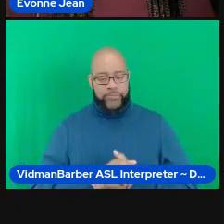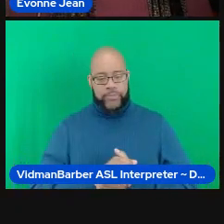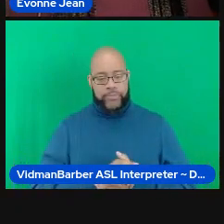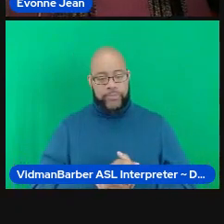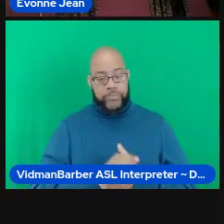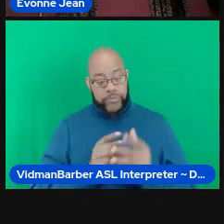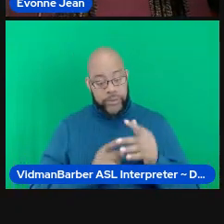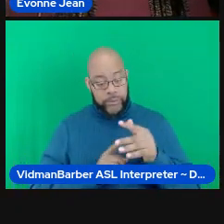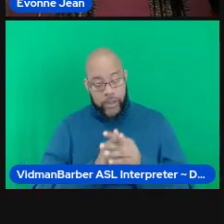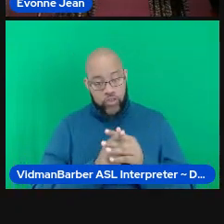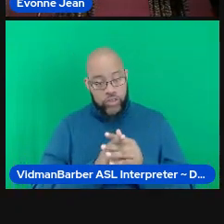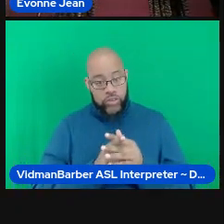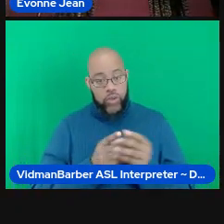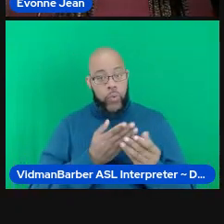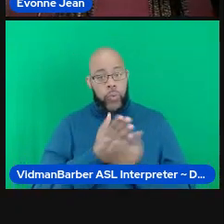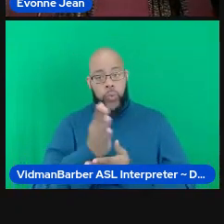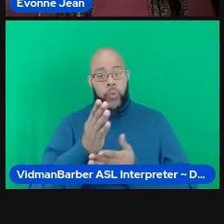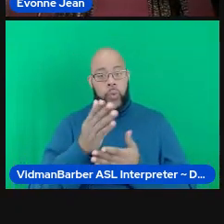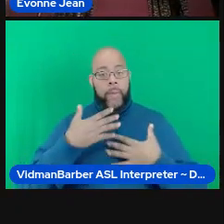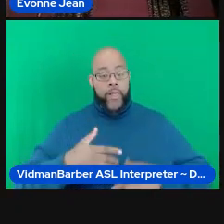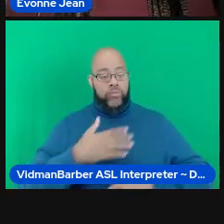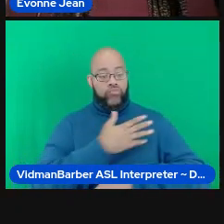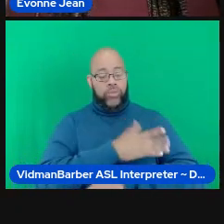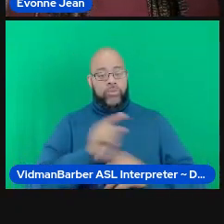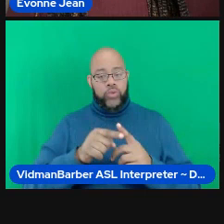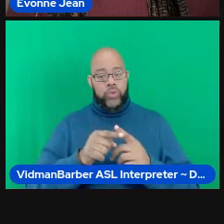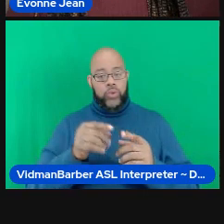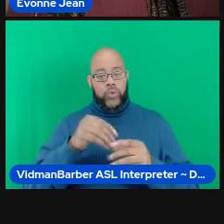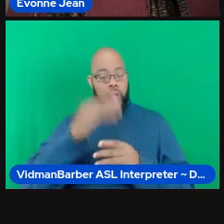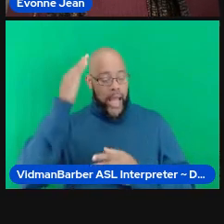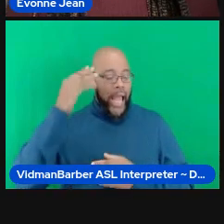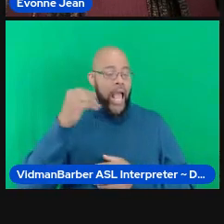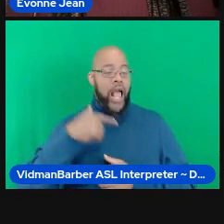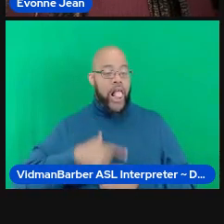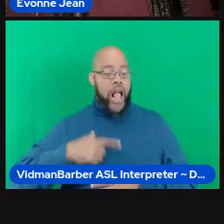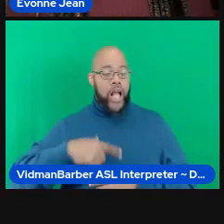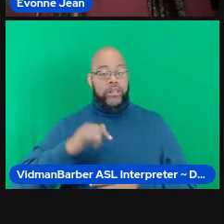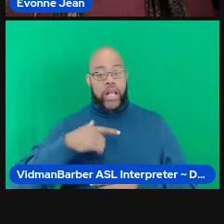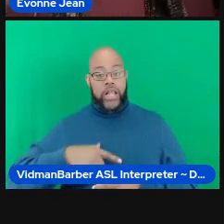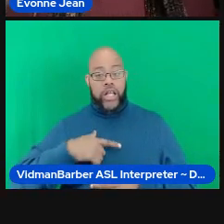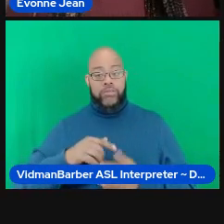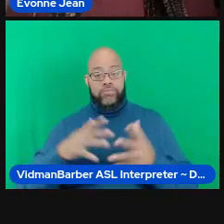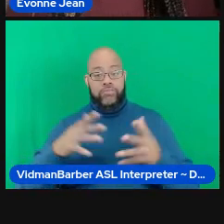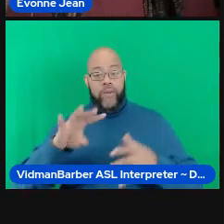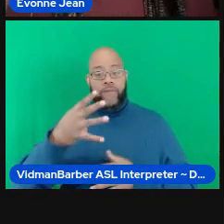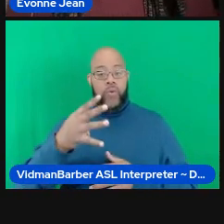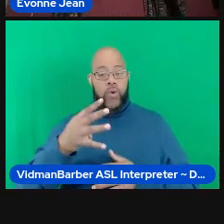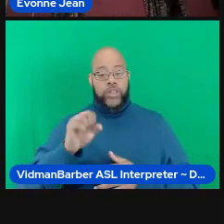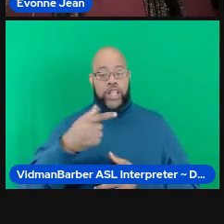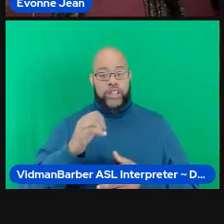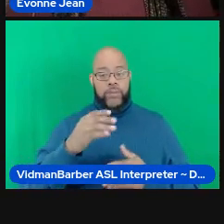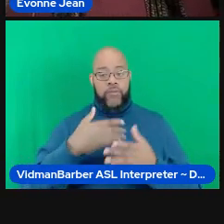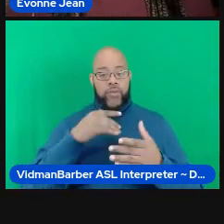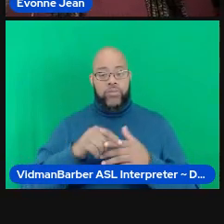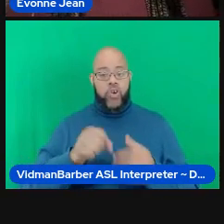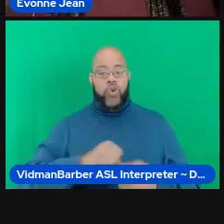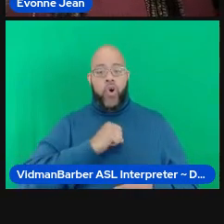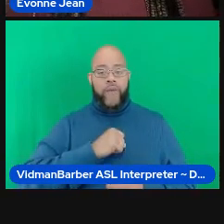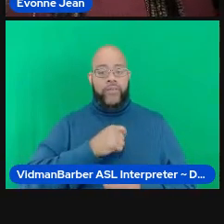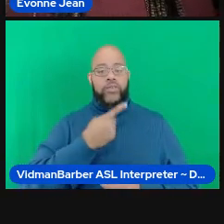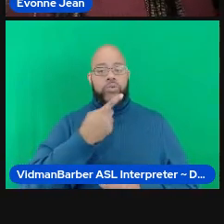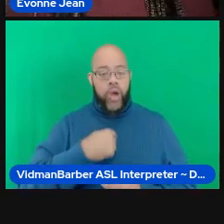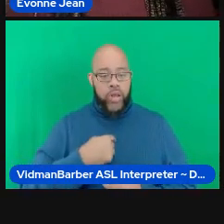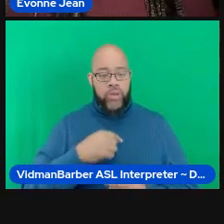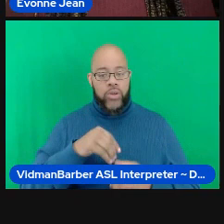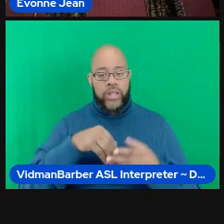Post-penetration, they disseminate quickly through the bloodstream to reach the head and the lungs. And here in the lungs, they develop into a fourth larval stage before being coughed up and swallowed in order to